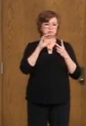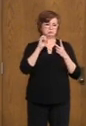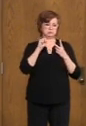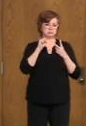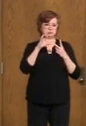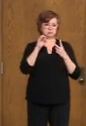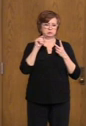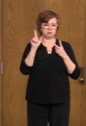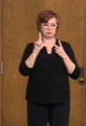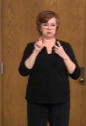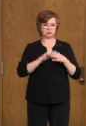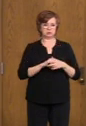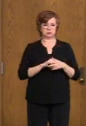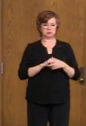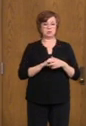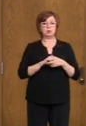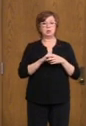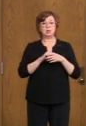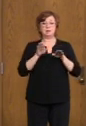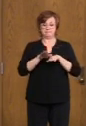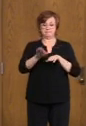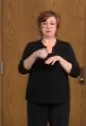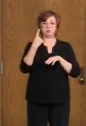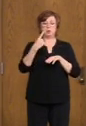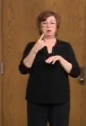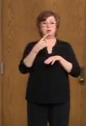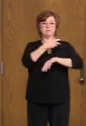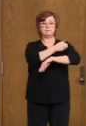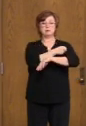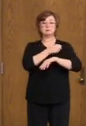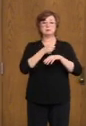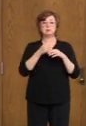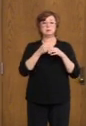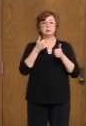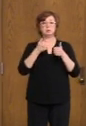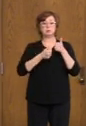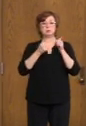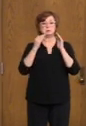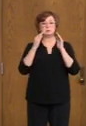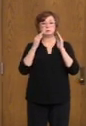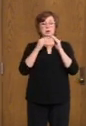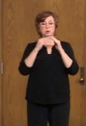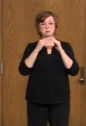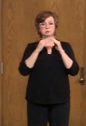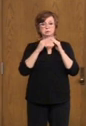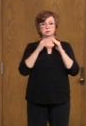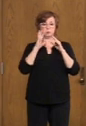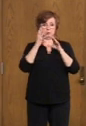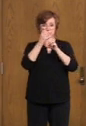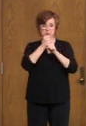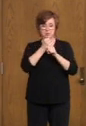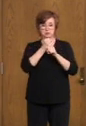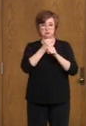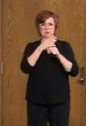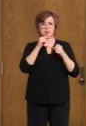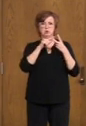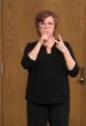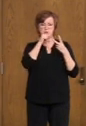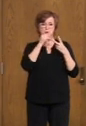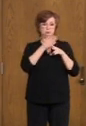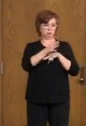the phase 1 vaccine goes, what communities it goes to, and who gets it? Because I think that's a big question from the public right now, and for people that